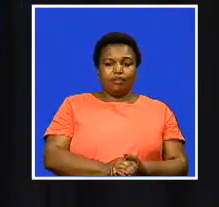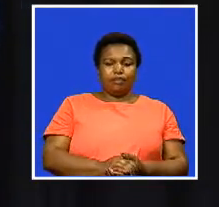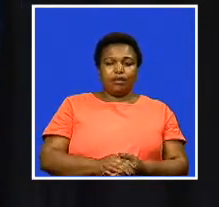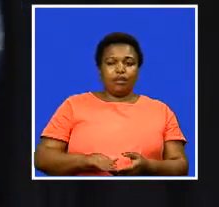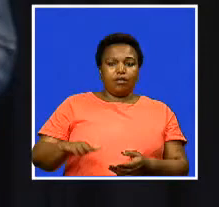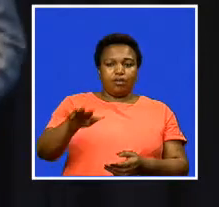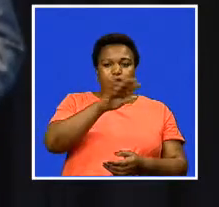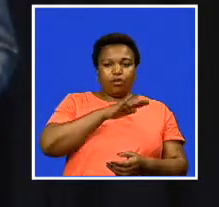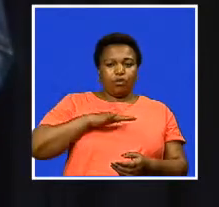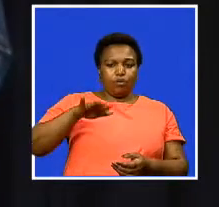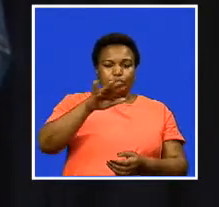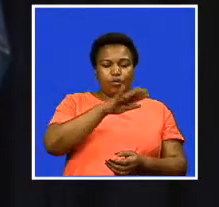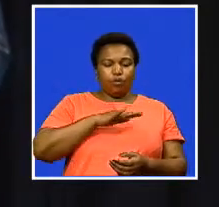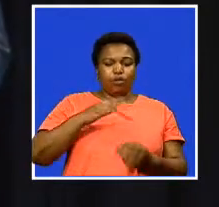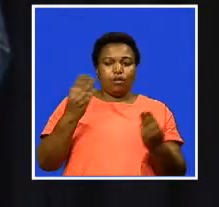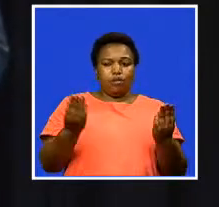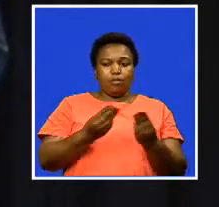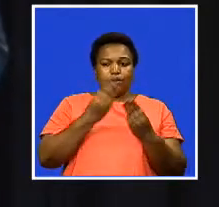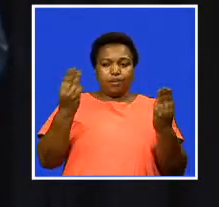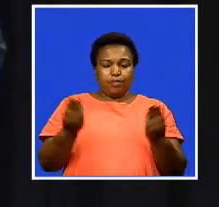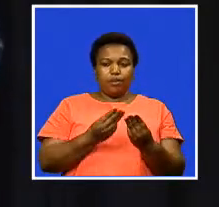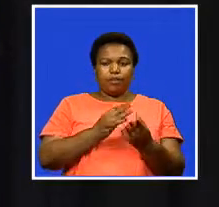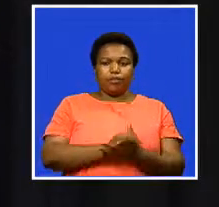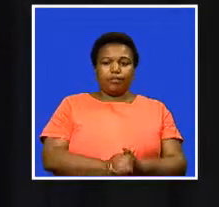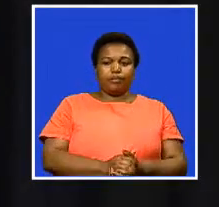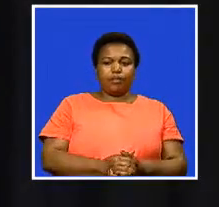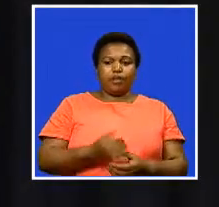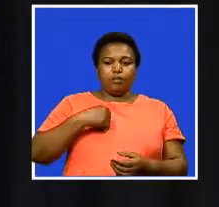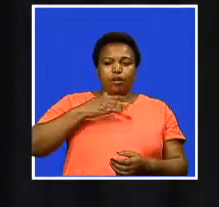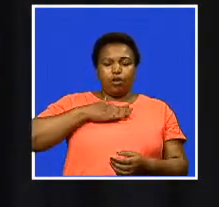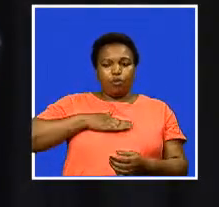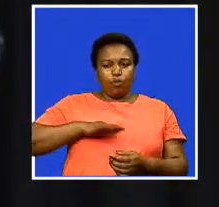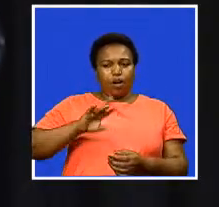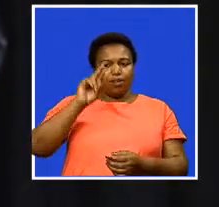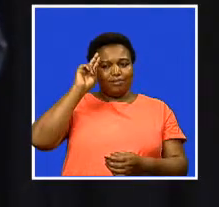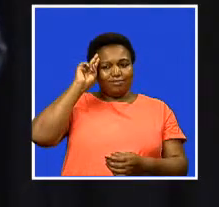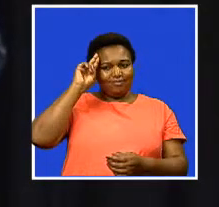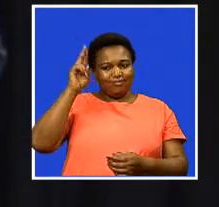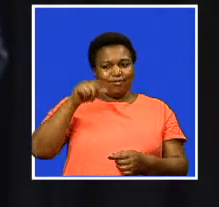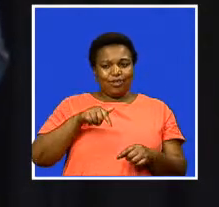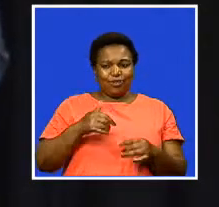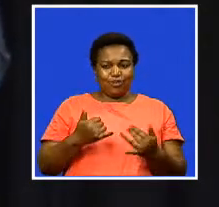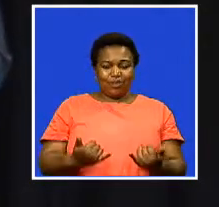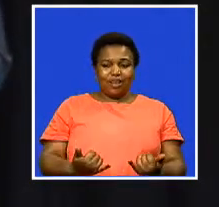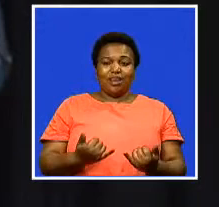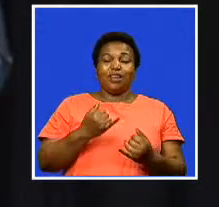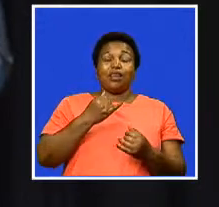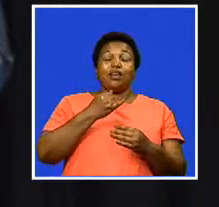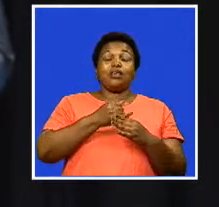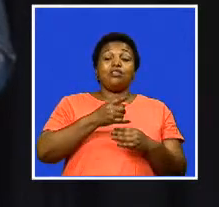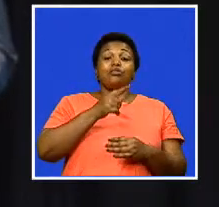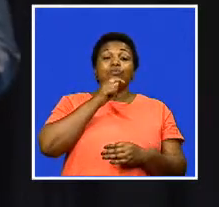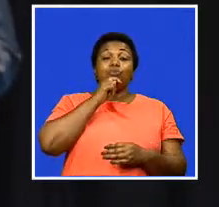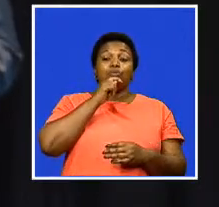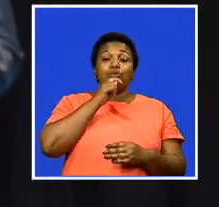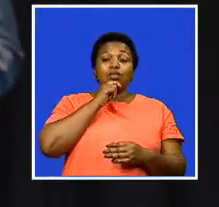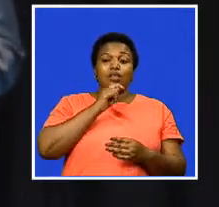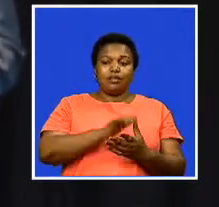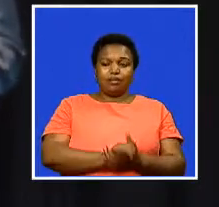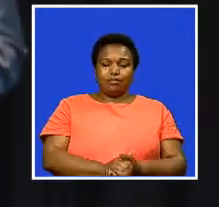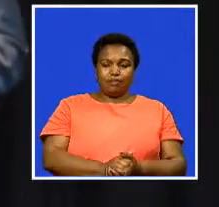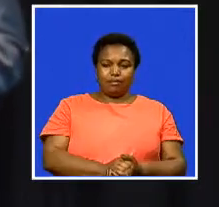nanonke then khona lapha umuntu nje akanivusele ekuseni kulomsebenzi lomkhulu